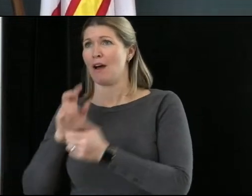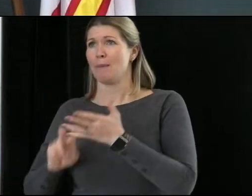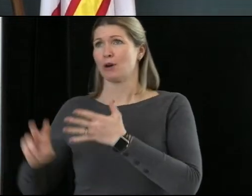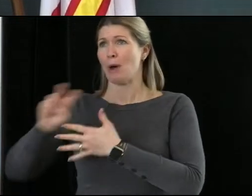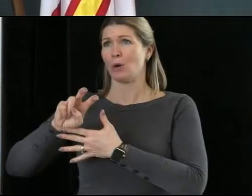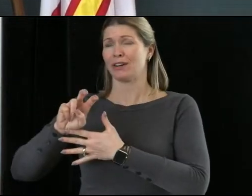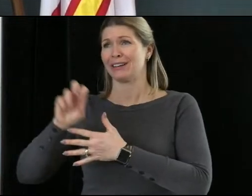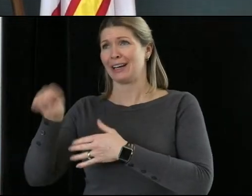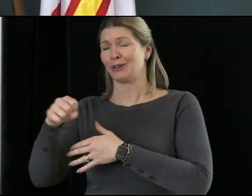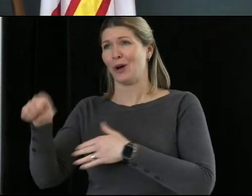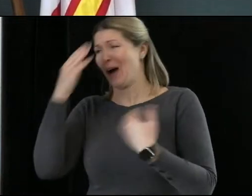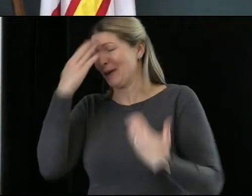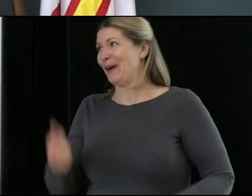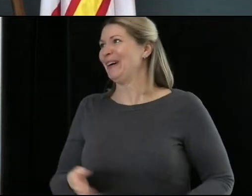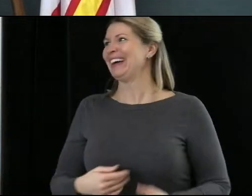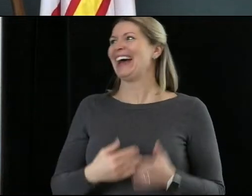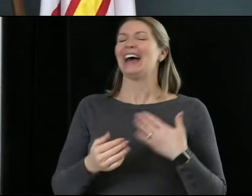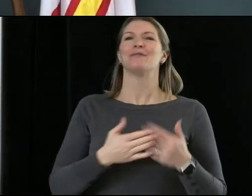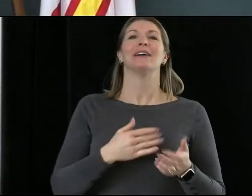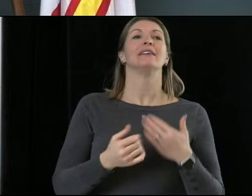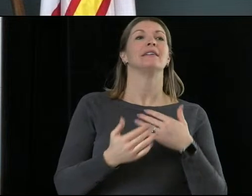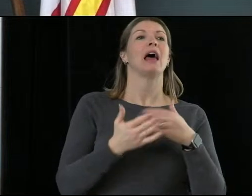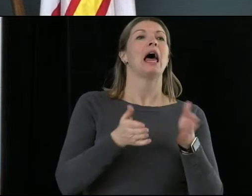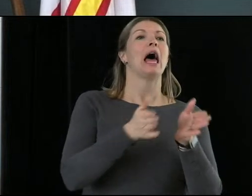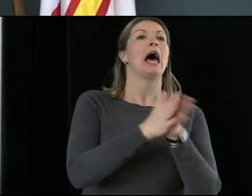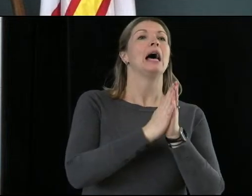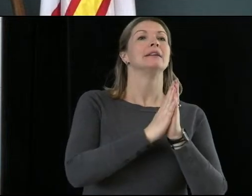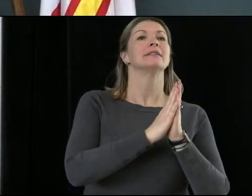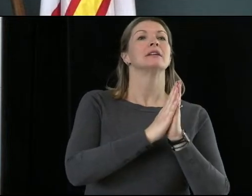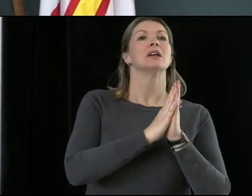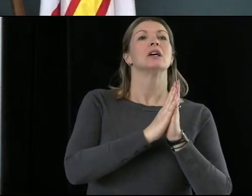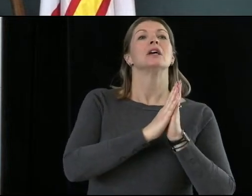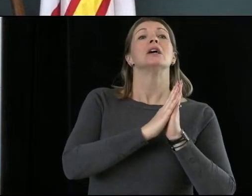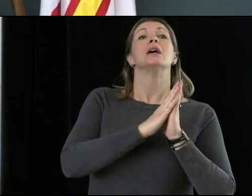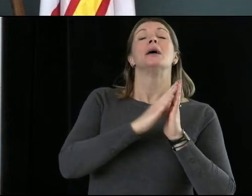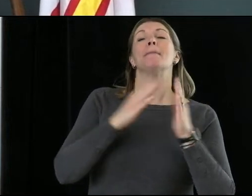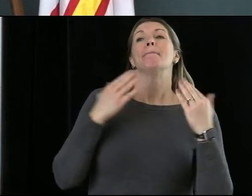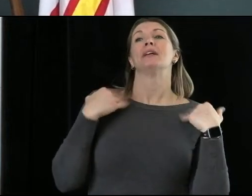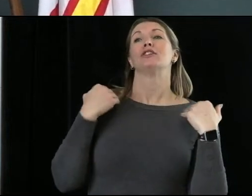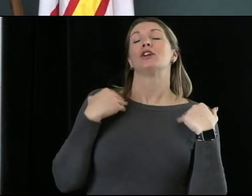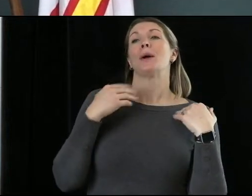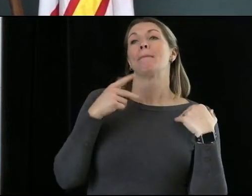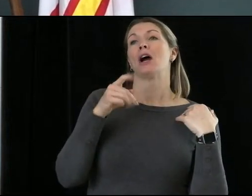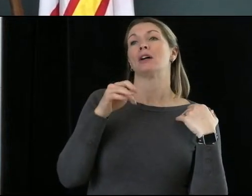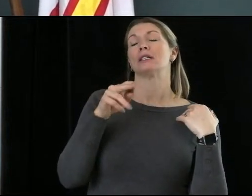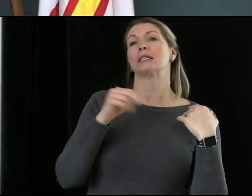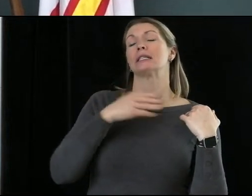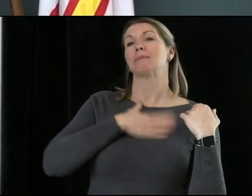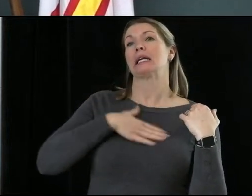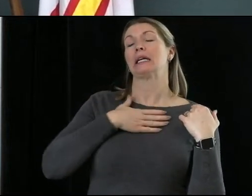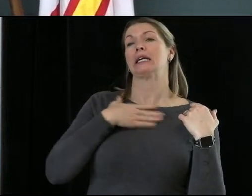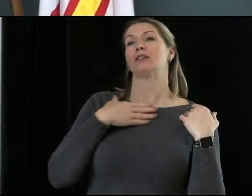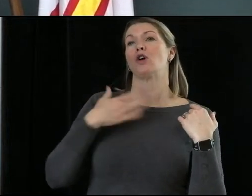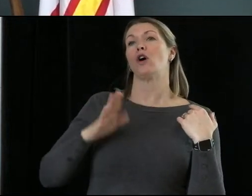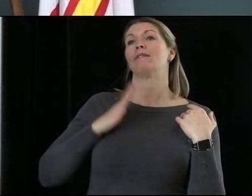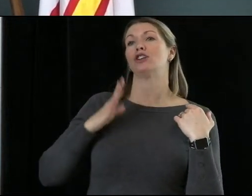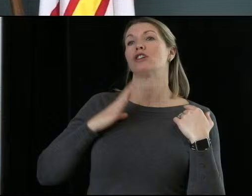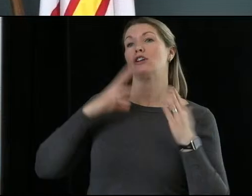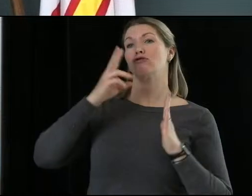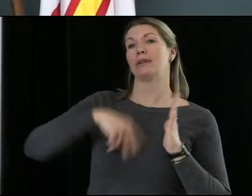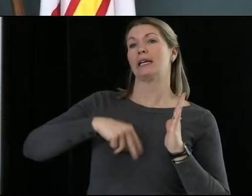I'd now like to call upon Minister Parsons to read and officially sign the Purple Ribbon Proclamation.